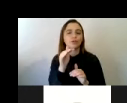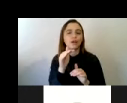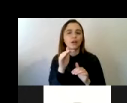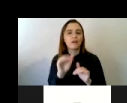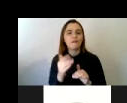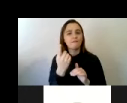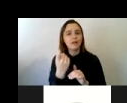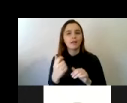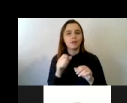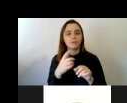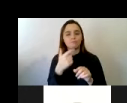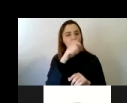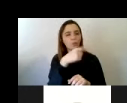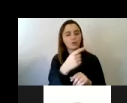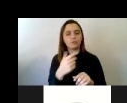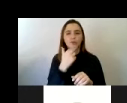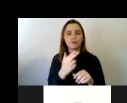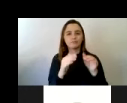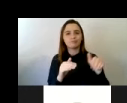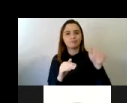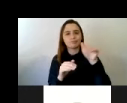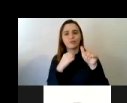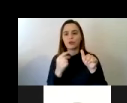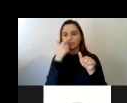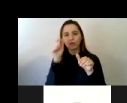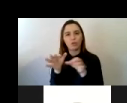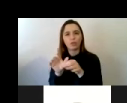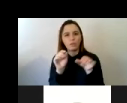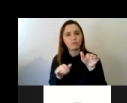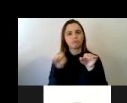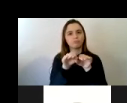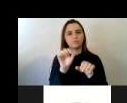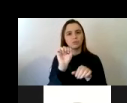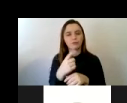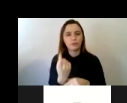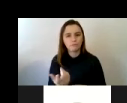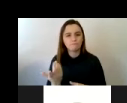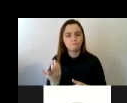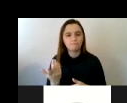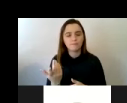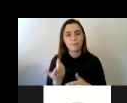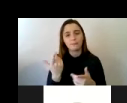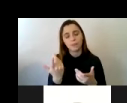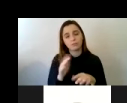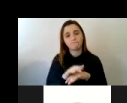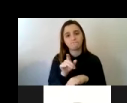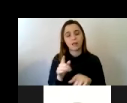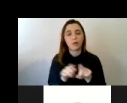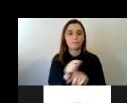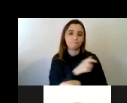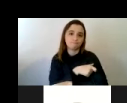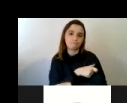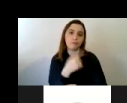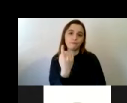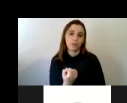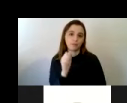same extent. And that is a wider interpretation of underrepresentation. So